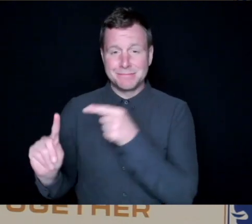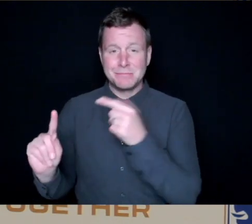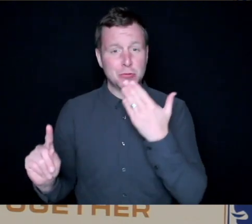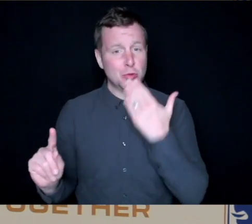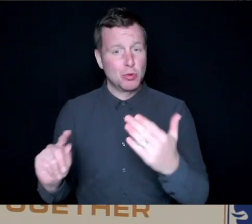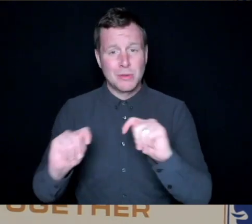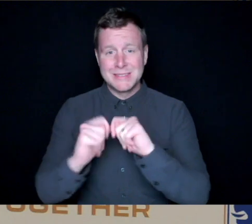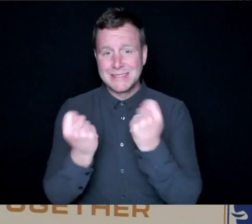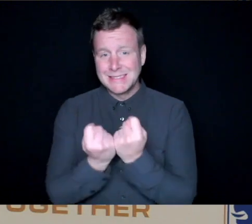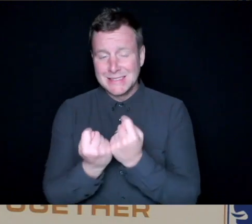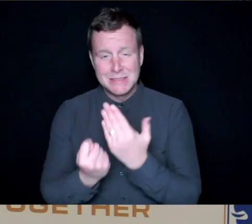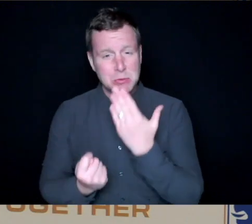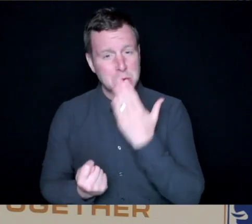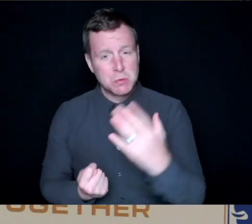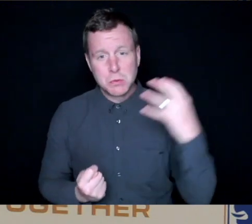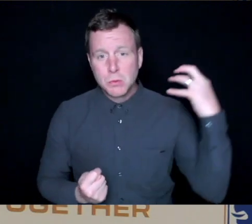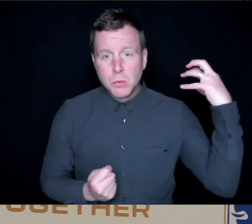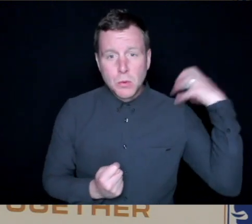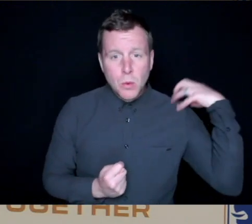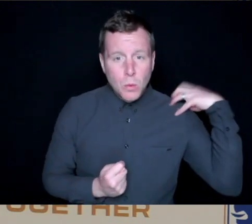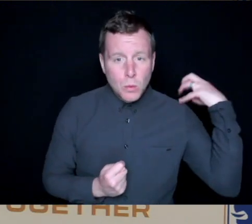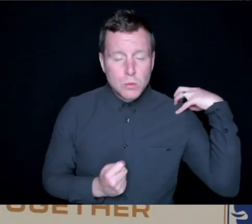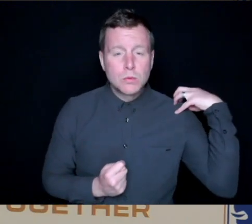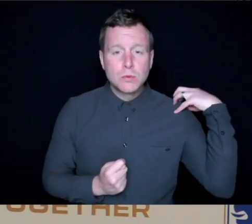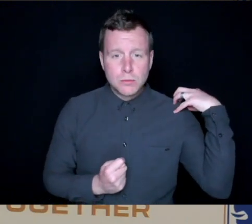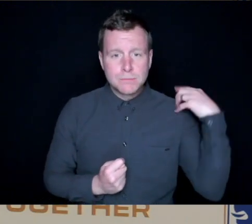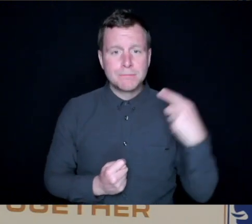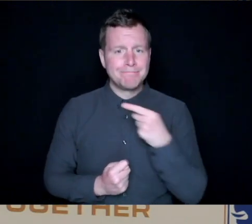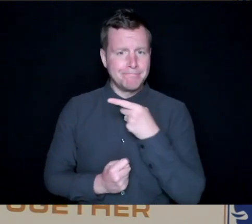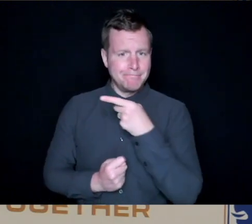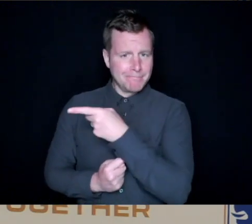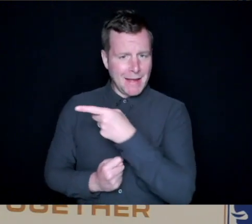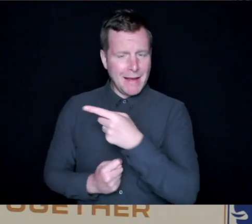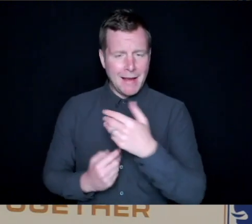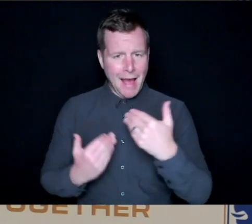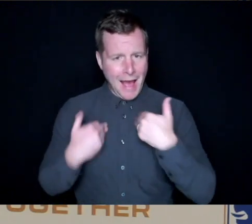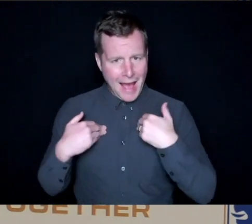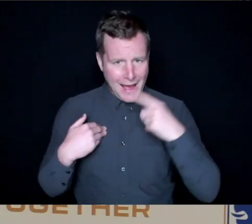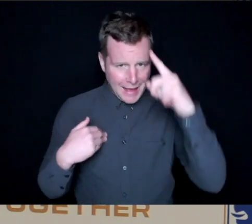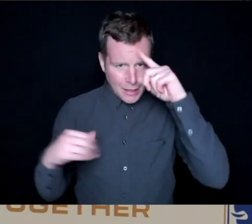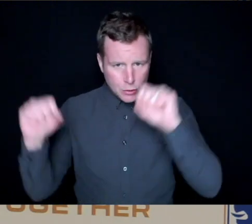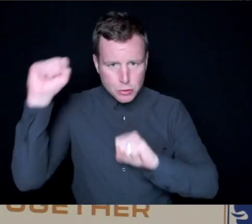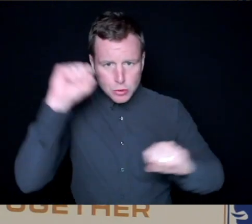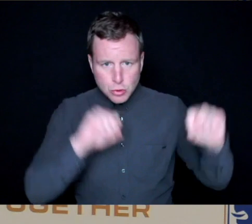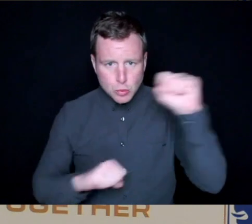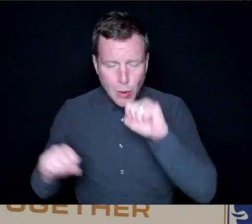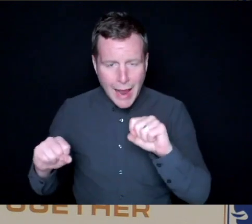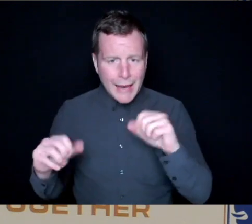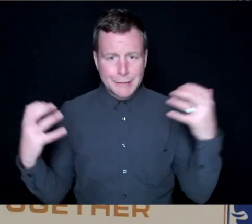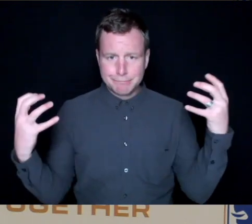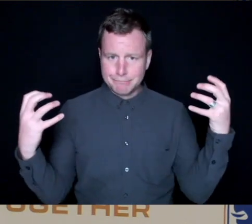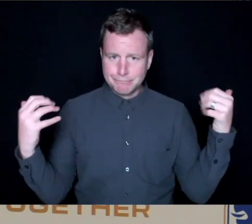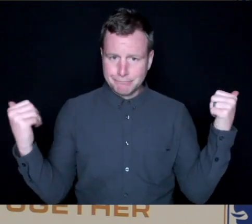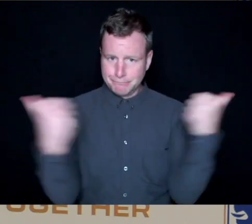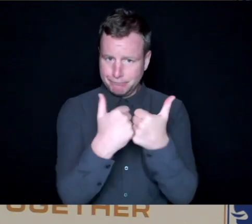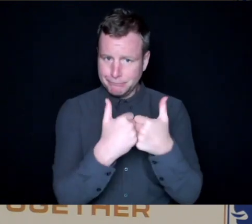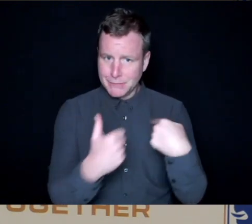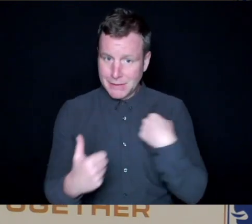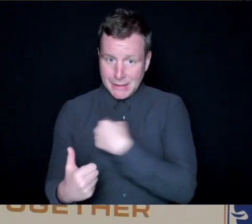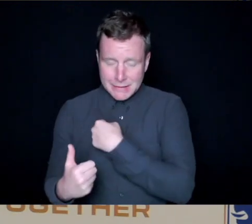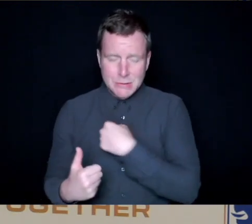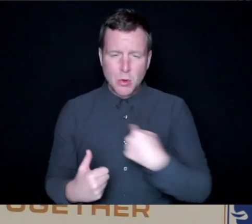they're a good team. They're coached well. They came with a strategy to try and stop us,